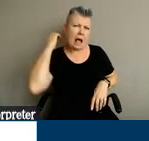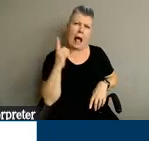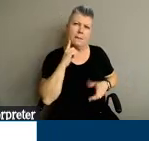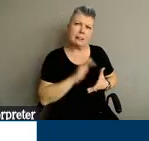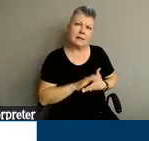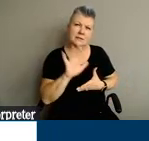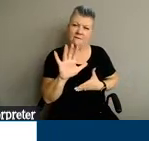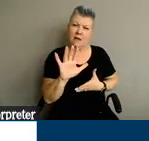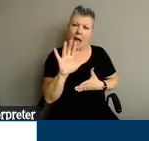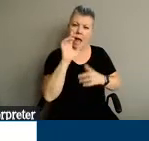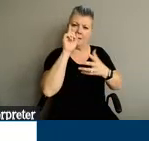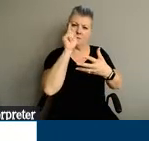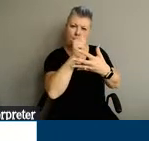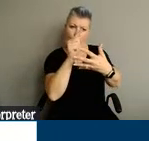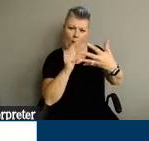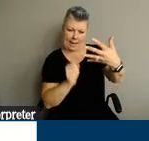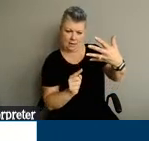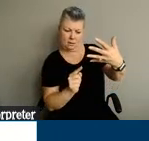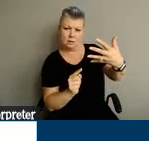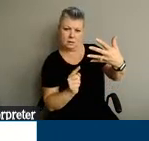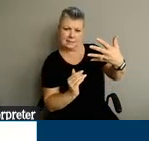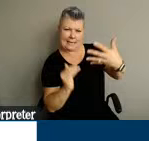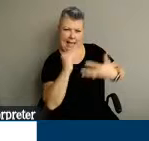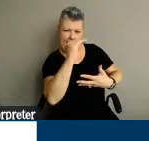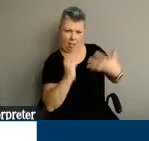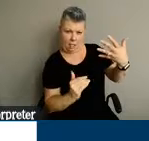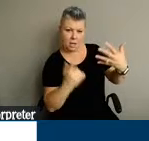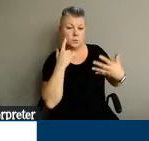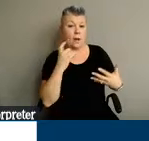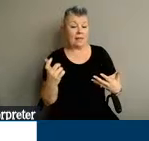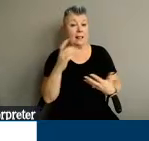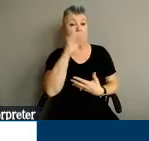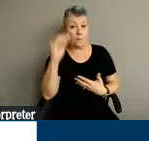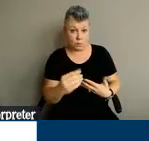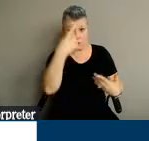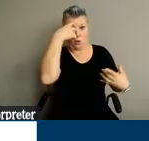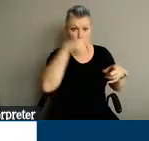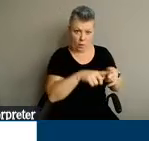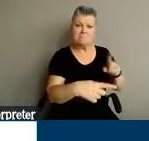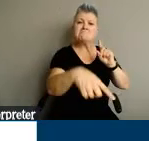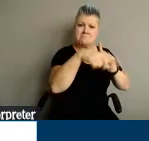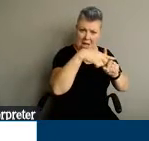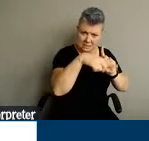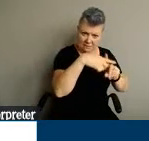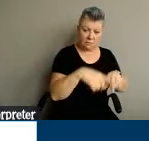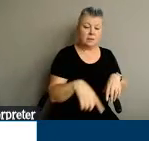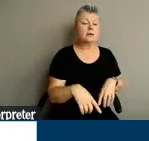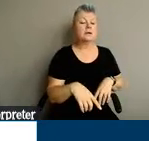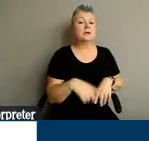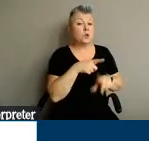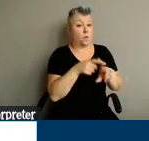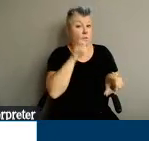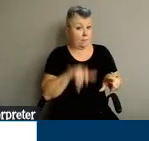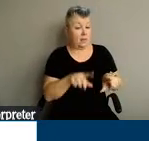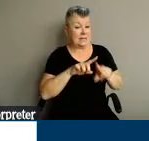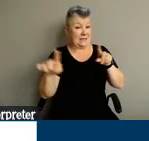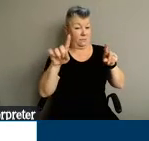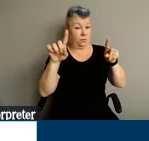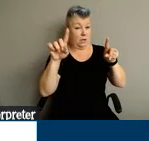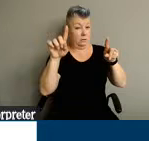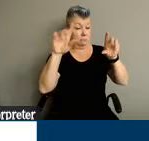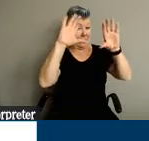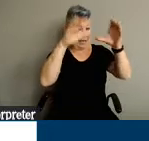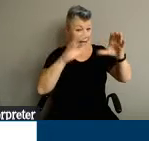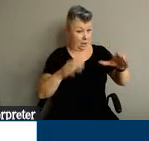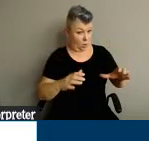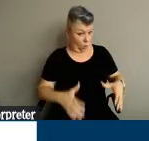5-point scale, so the percentage of the ones that agree that this was a positive thing. Based on those different categories, and